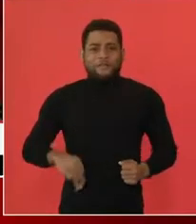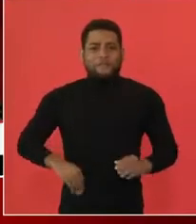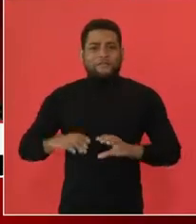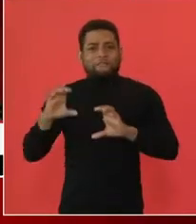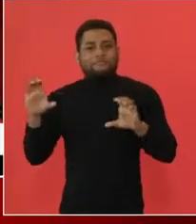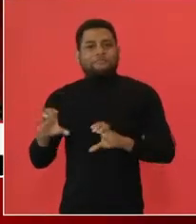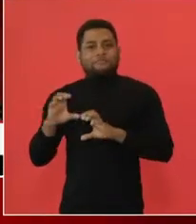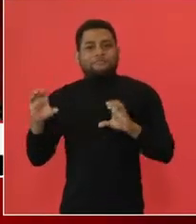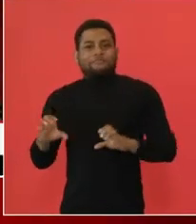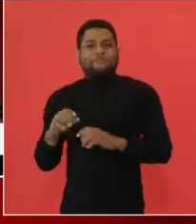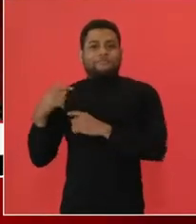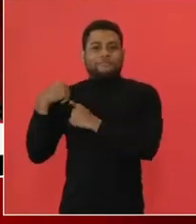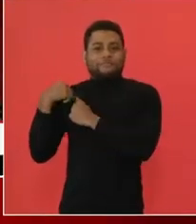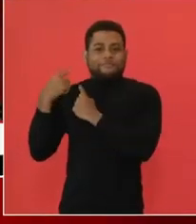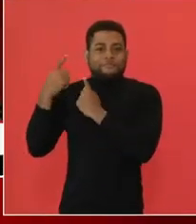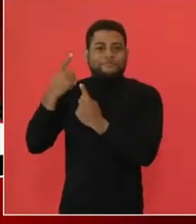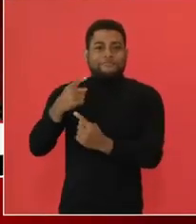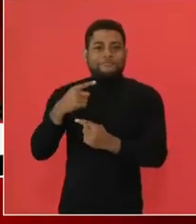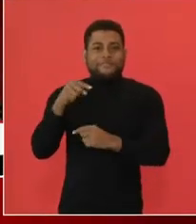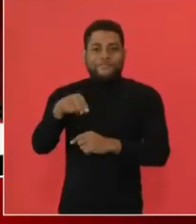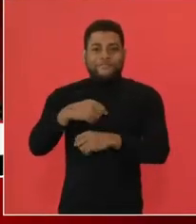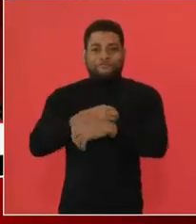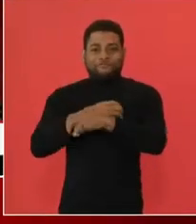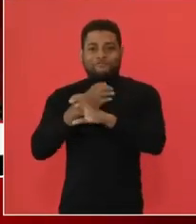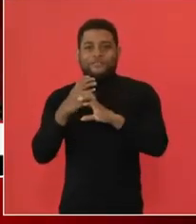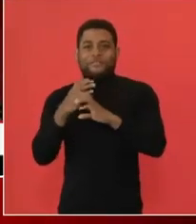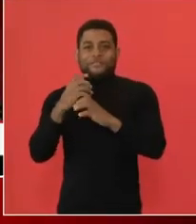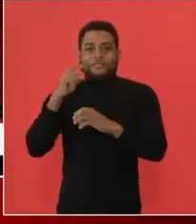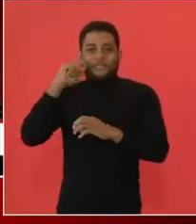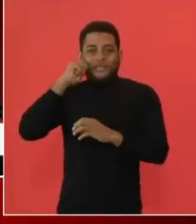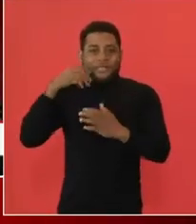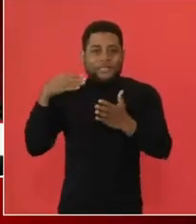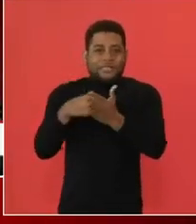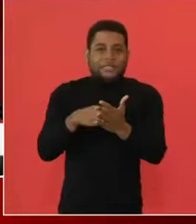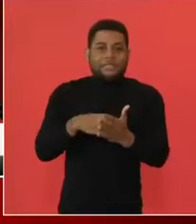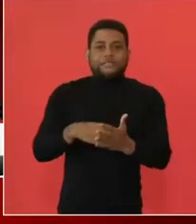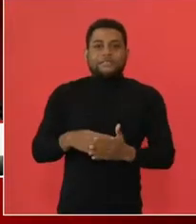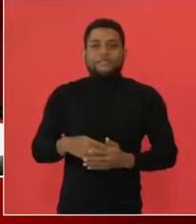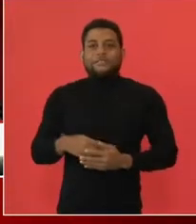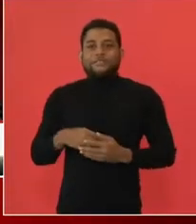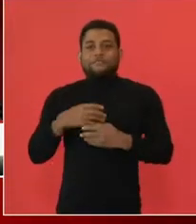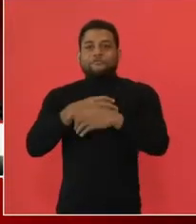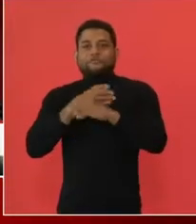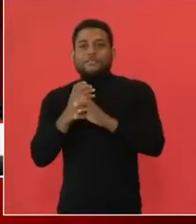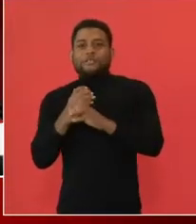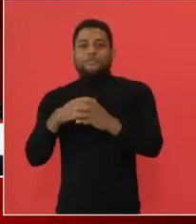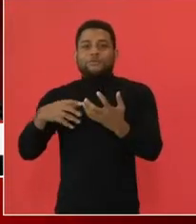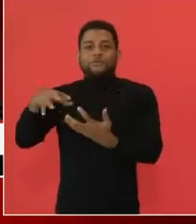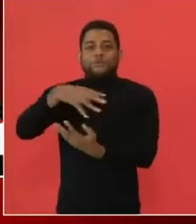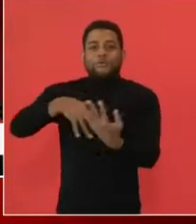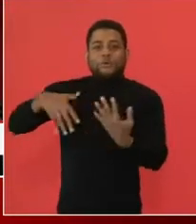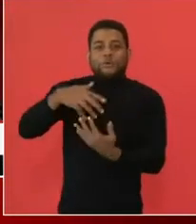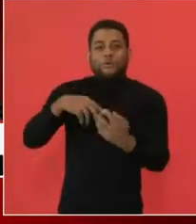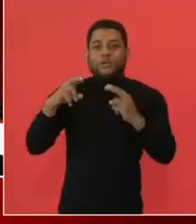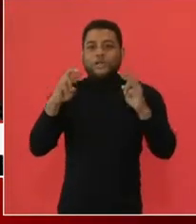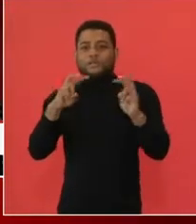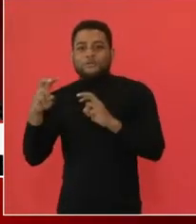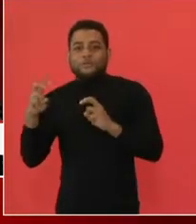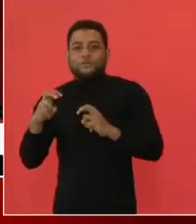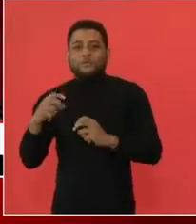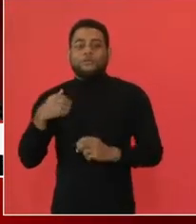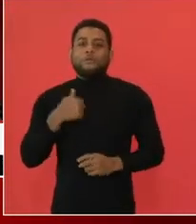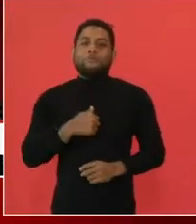racial crisis, of, just the social unrest that's been going on, and even more proud to call D.C. the next